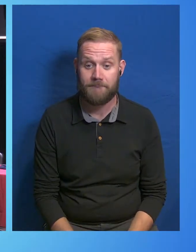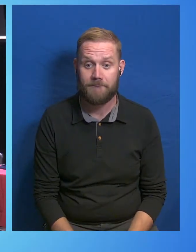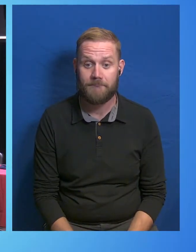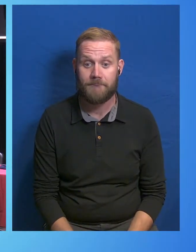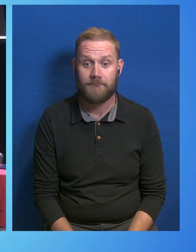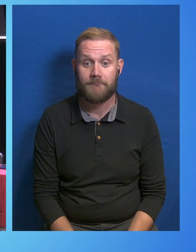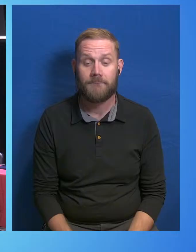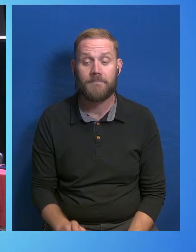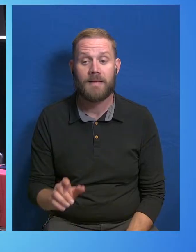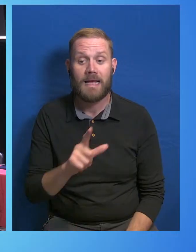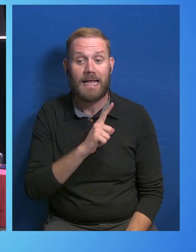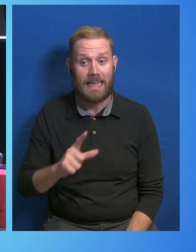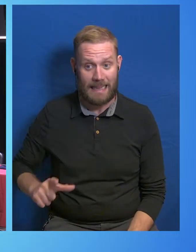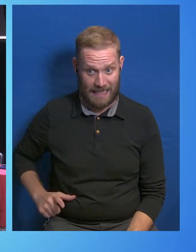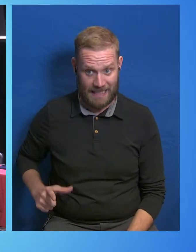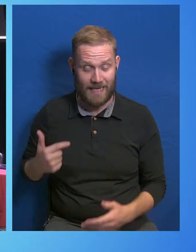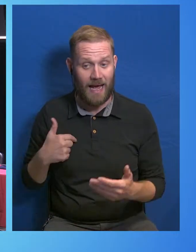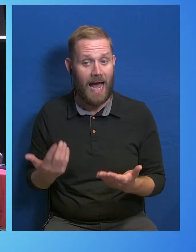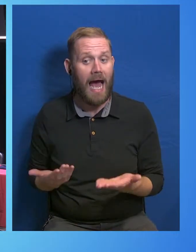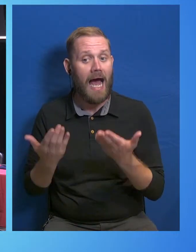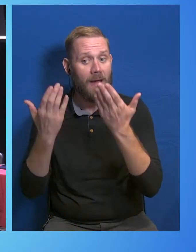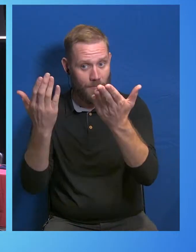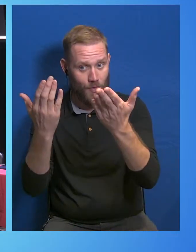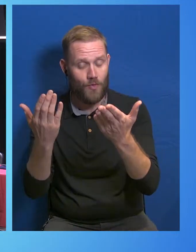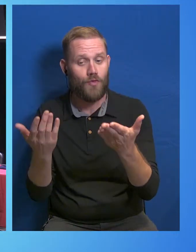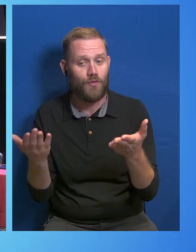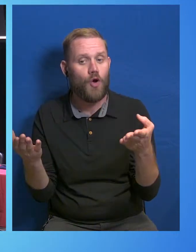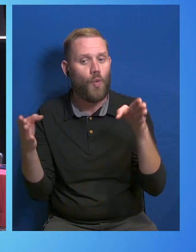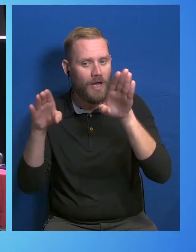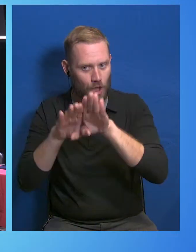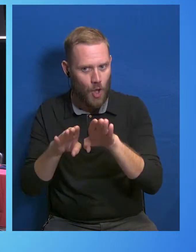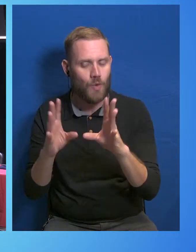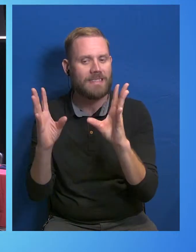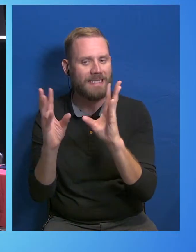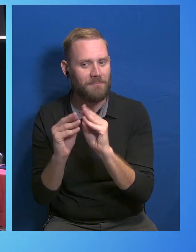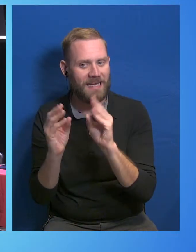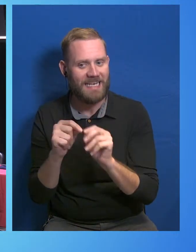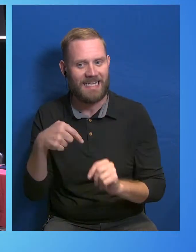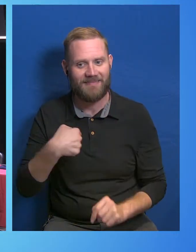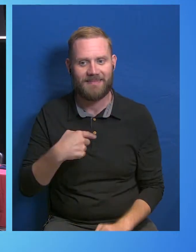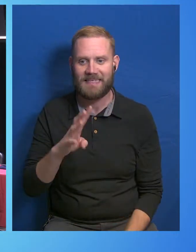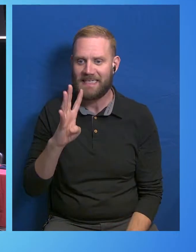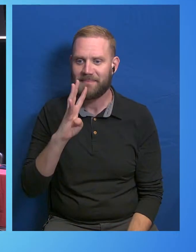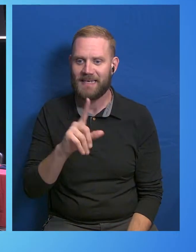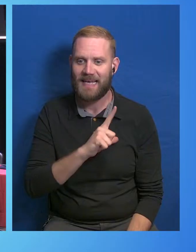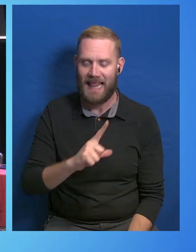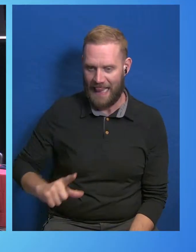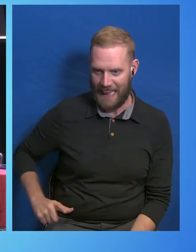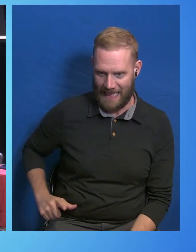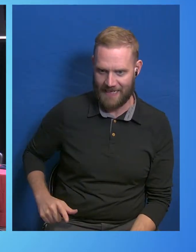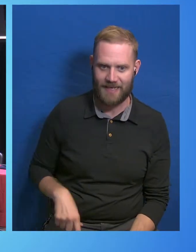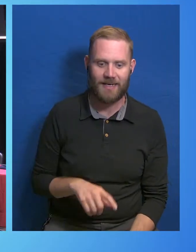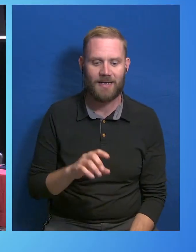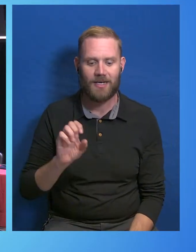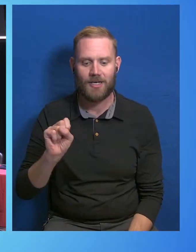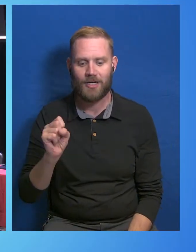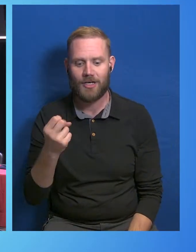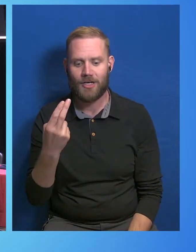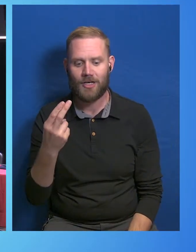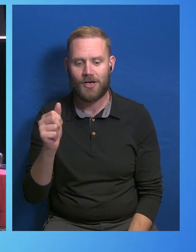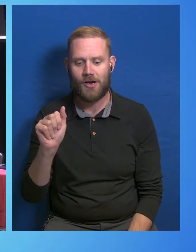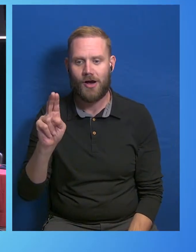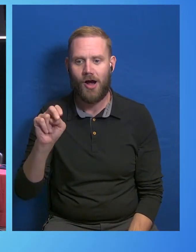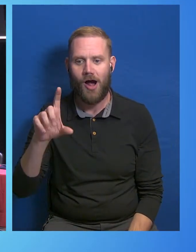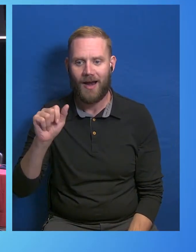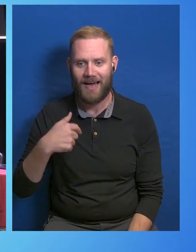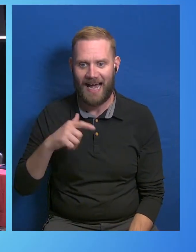I move that we adjourn the meeting. This is Board Member Linda Bove. This is Shauna. I second that